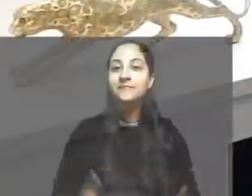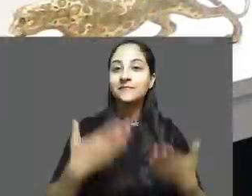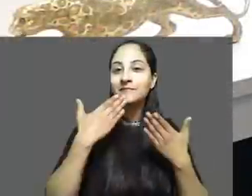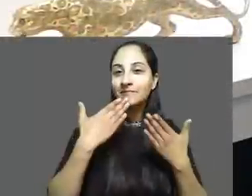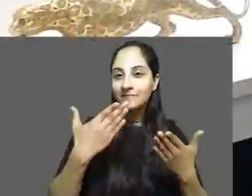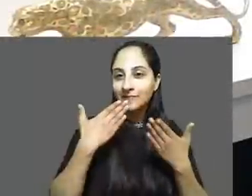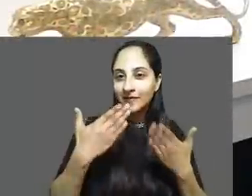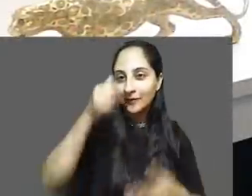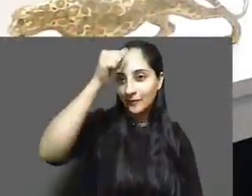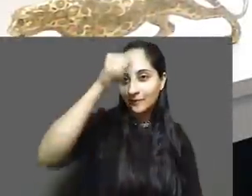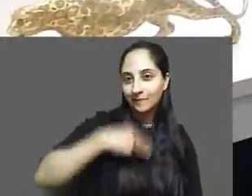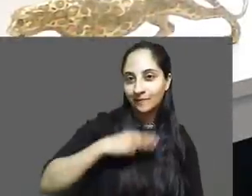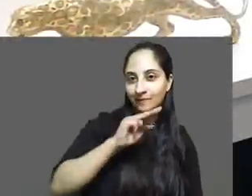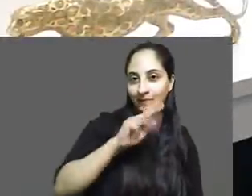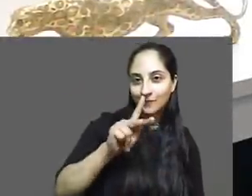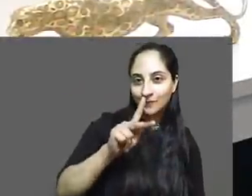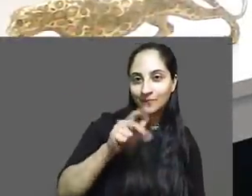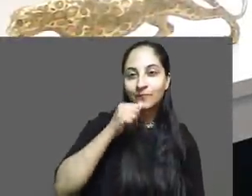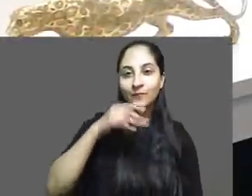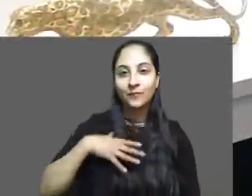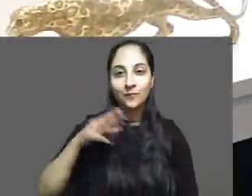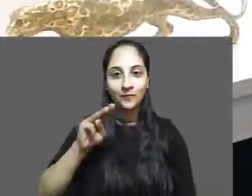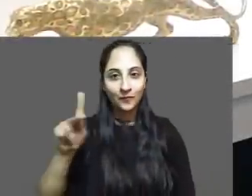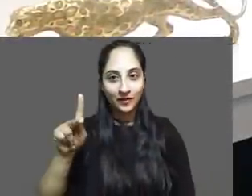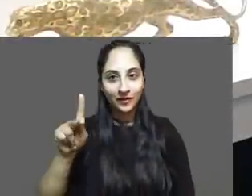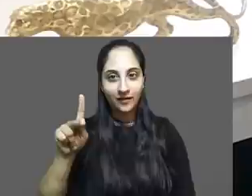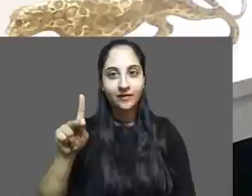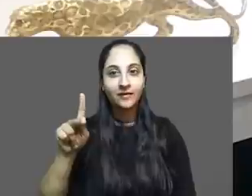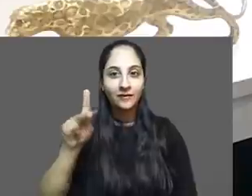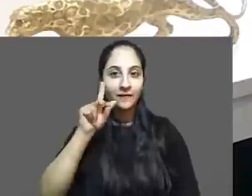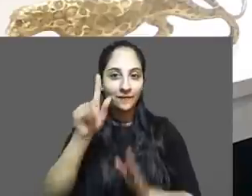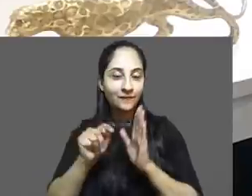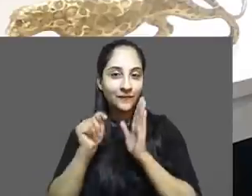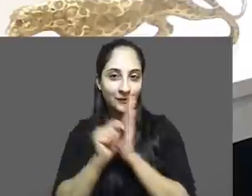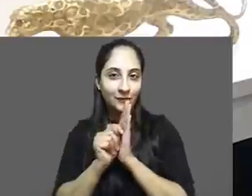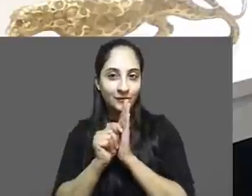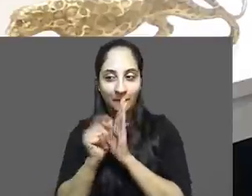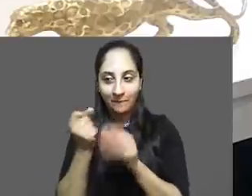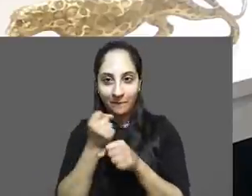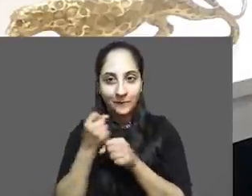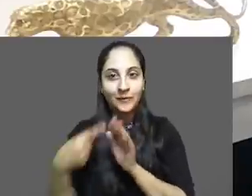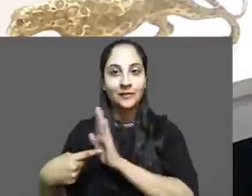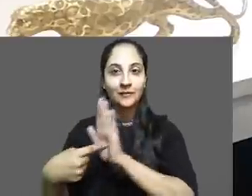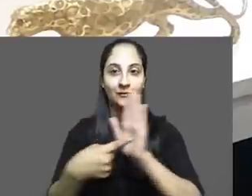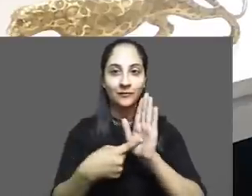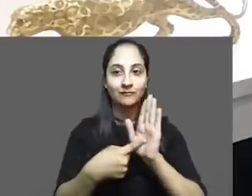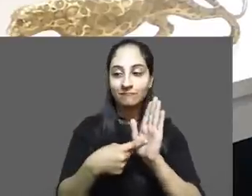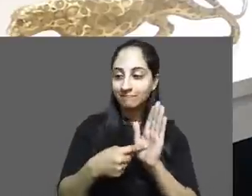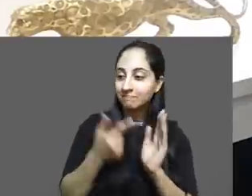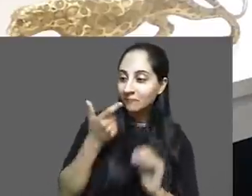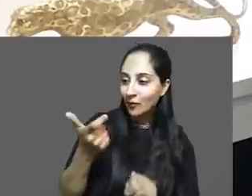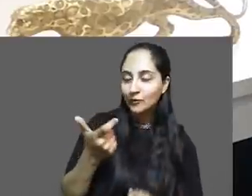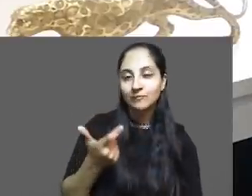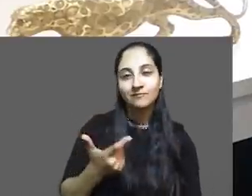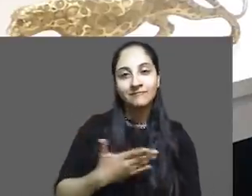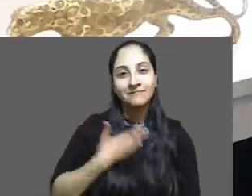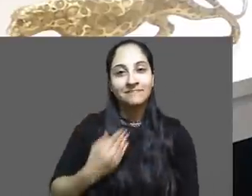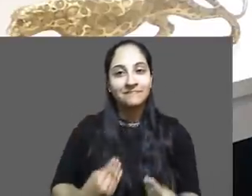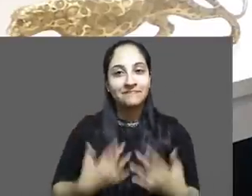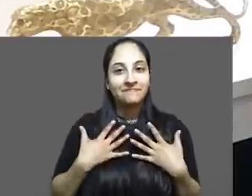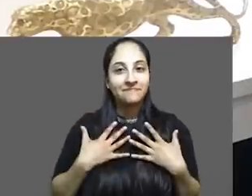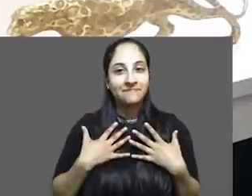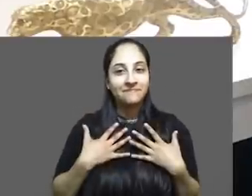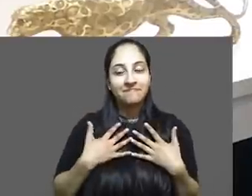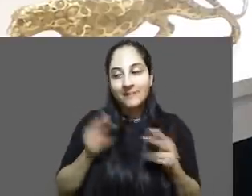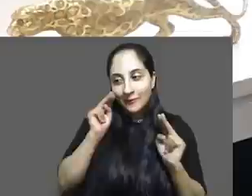Thank you so much to all of our Mukhi Kamriyas and Mukhiani Kamriyanis for joining us. It's absolutely heartwarming to see you on